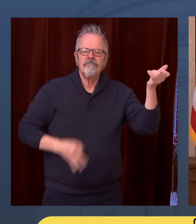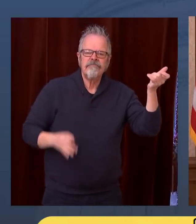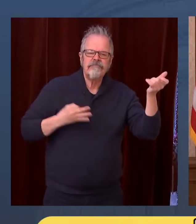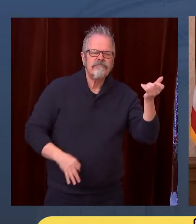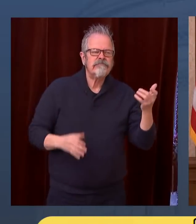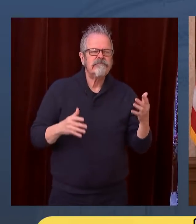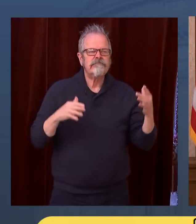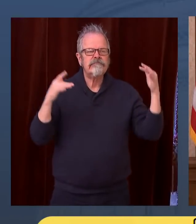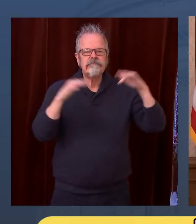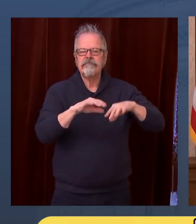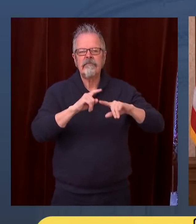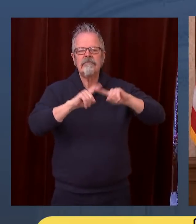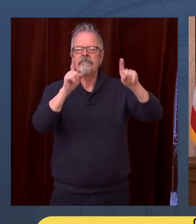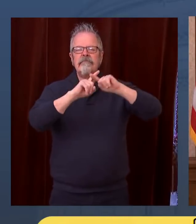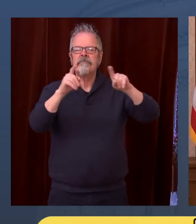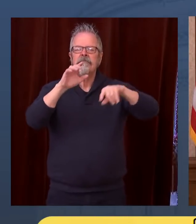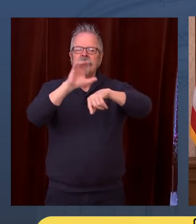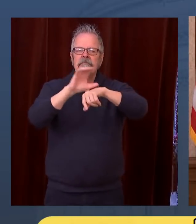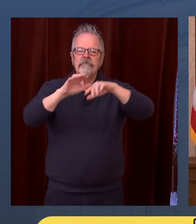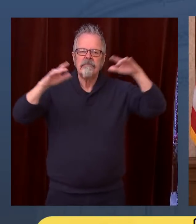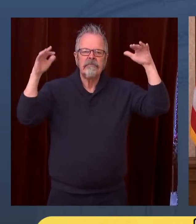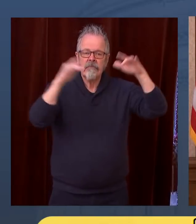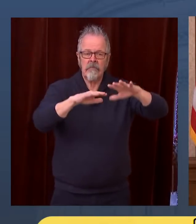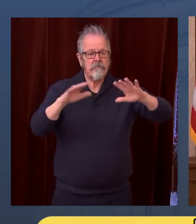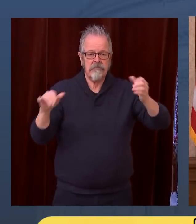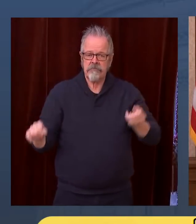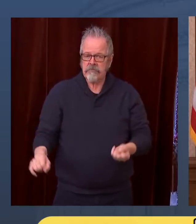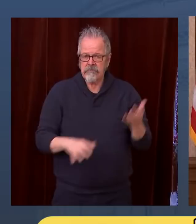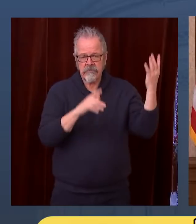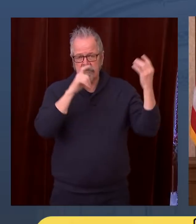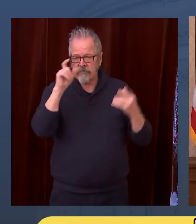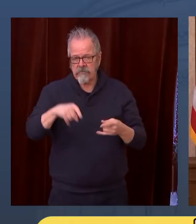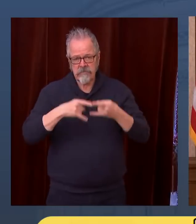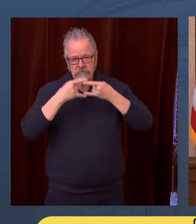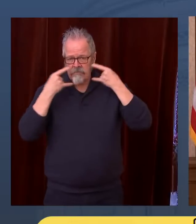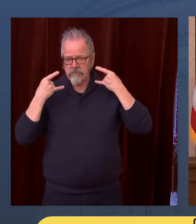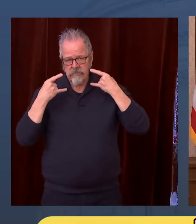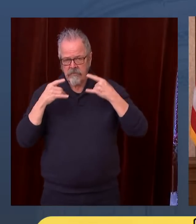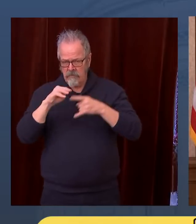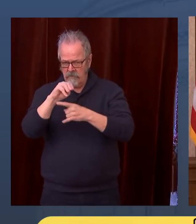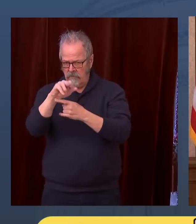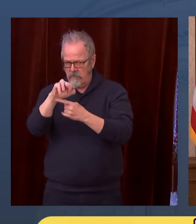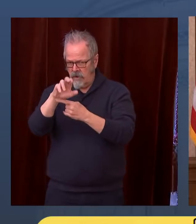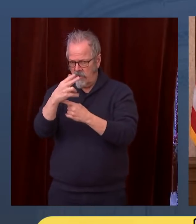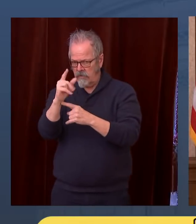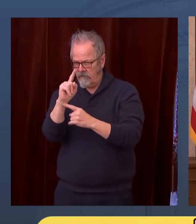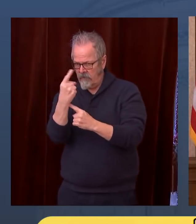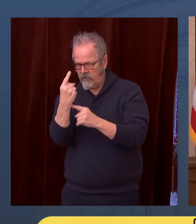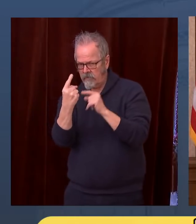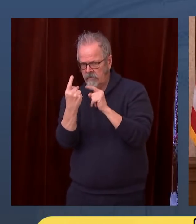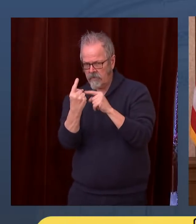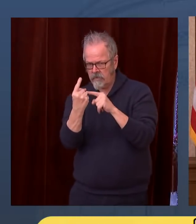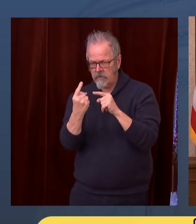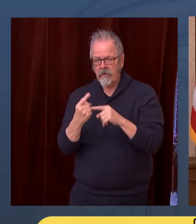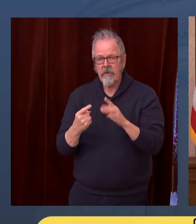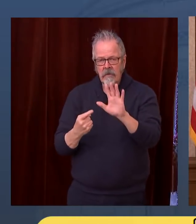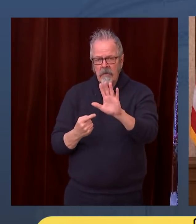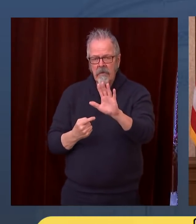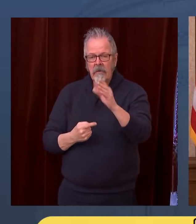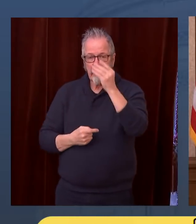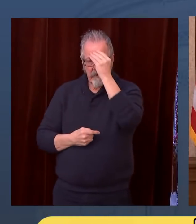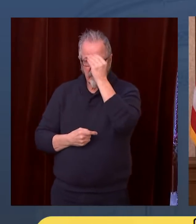1st. I do want to talk a minute for vaccines, too. We're not announcing any particular change in